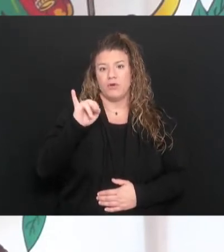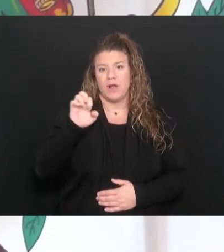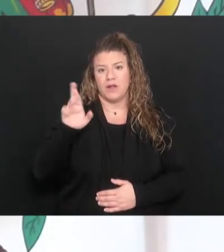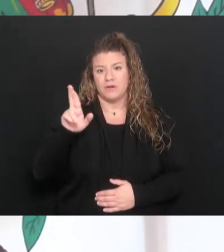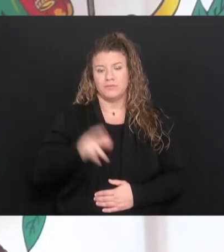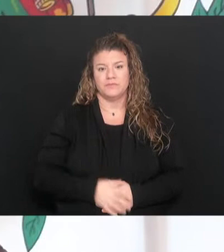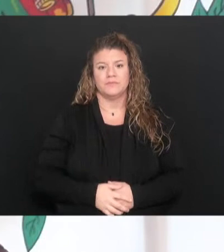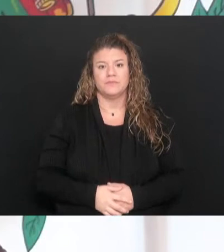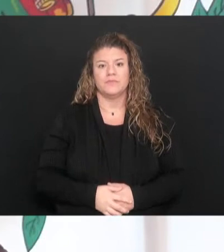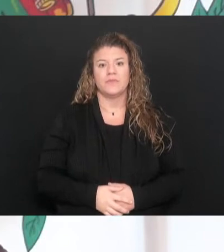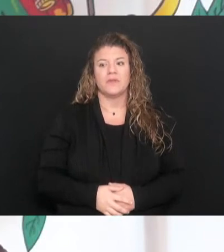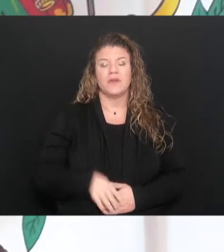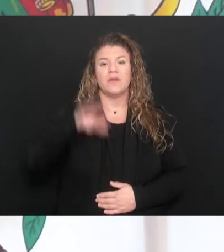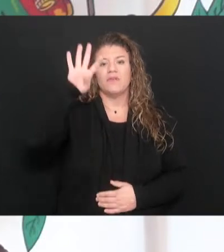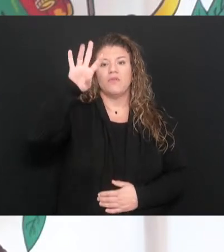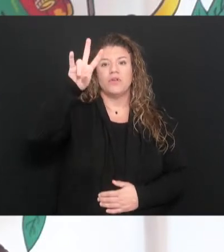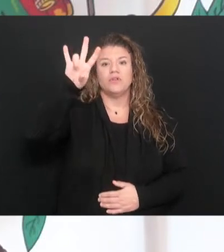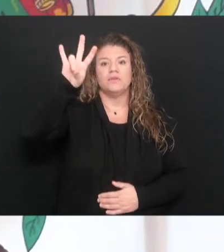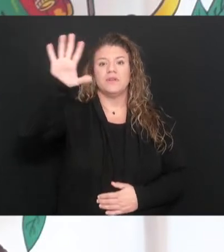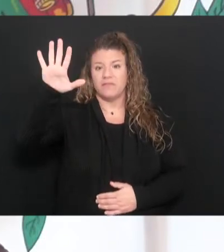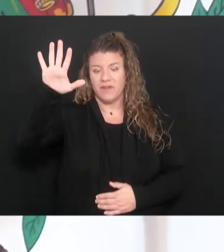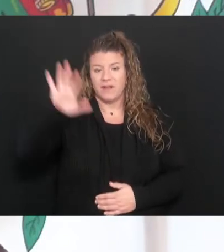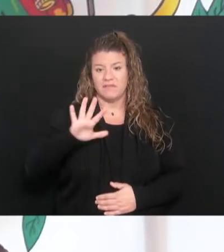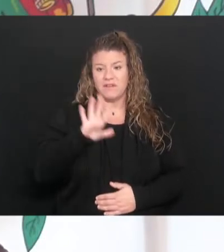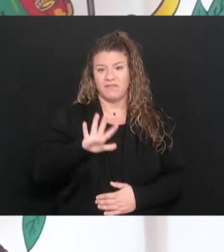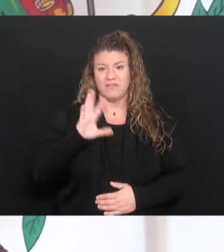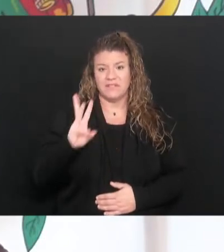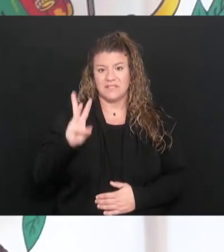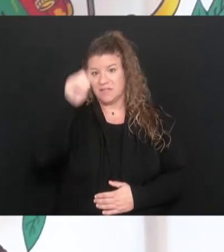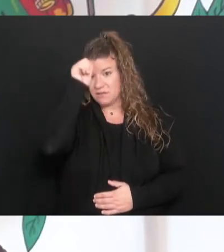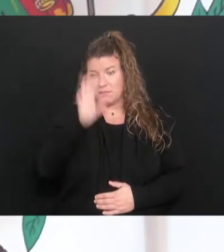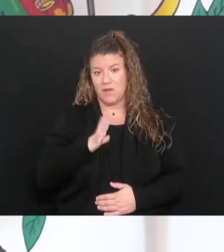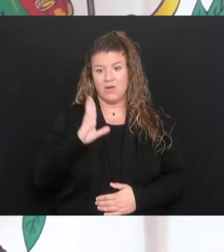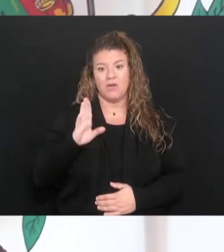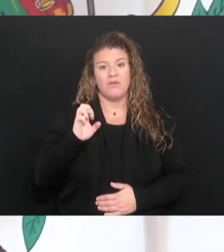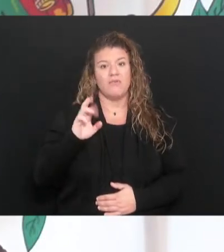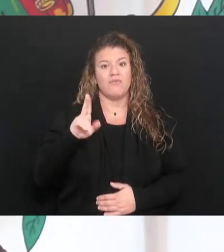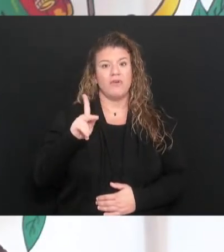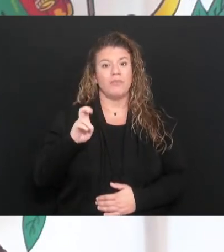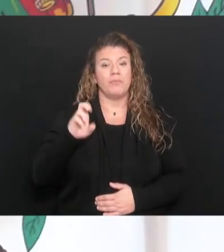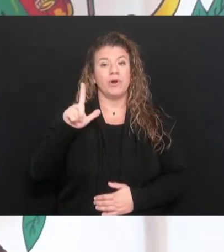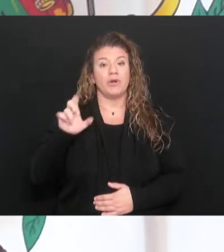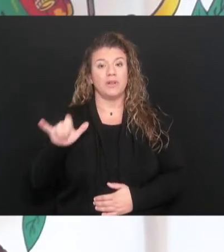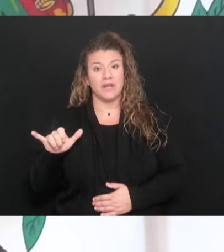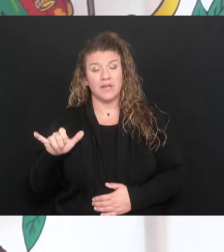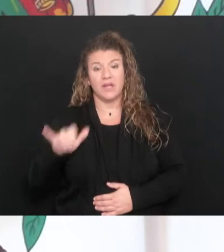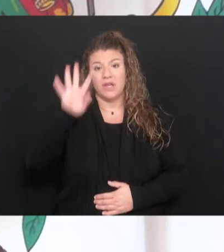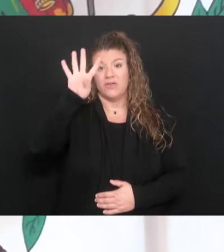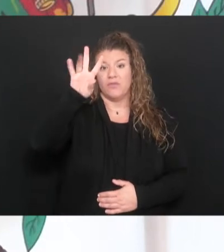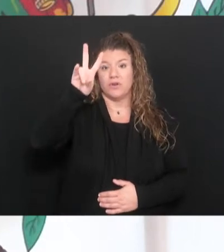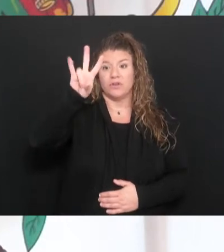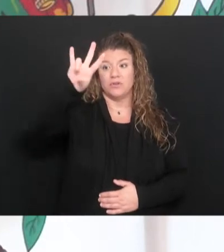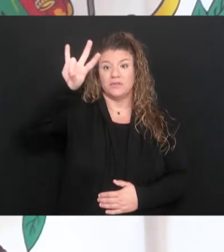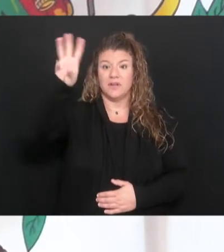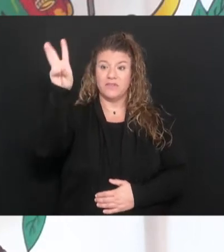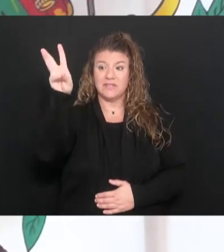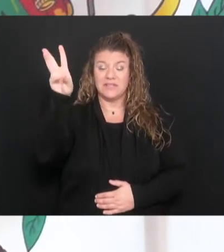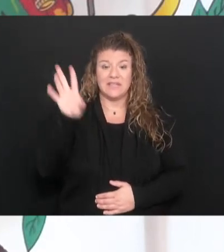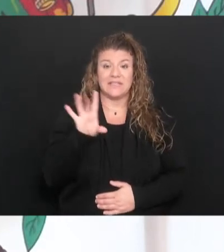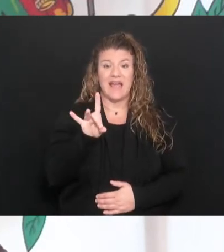The 4,275th death, a 56-year-old male from Berkeley County. The 4,276th death,